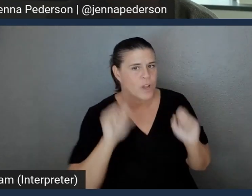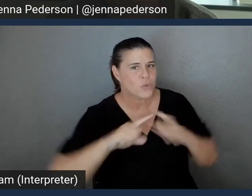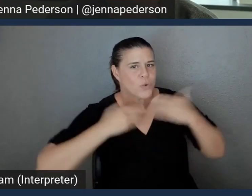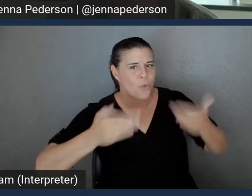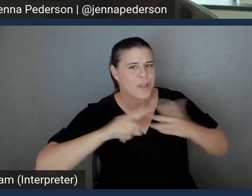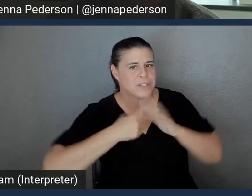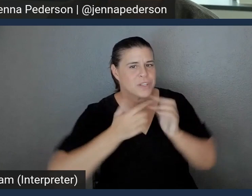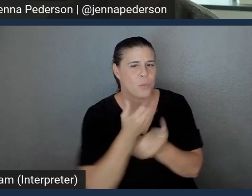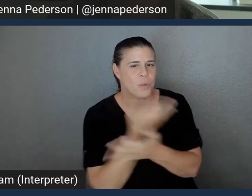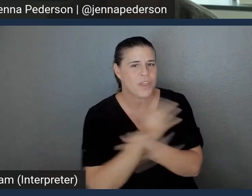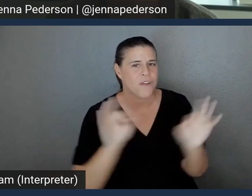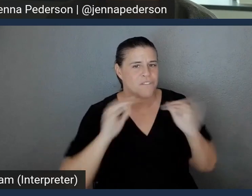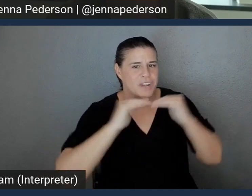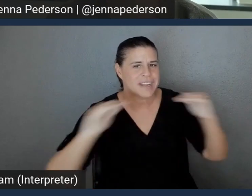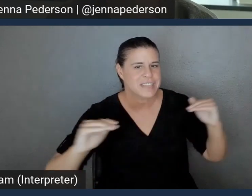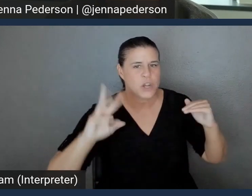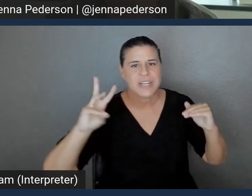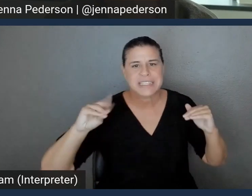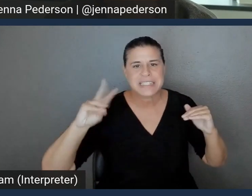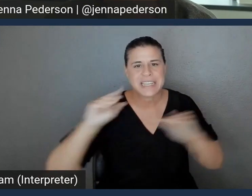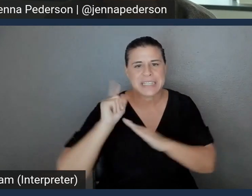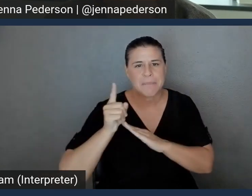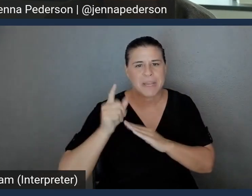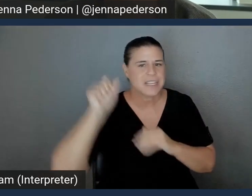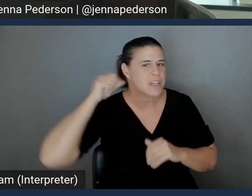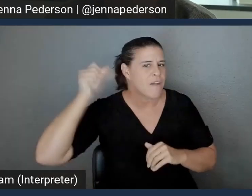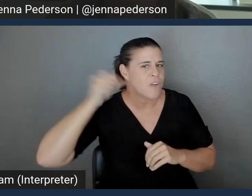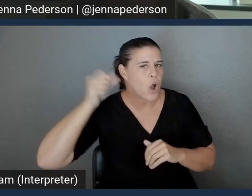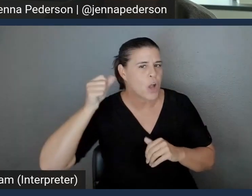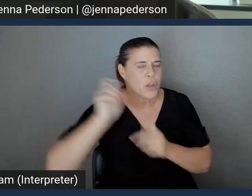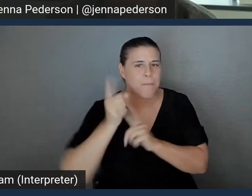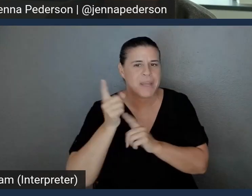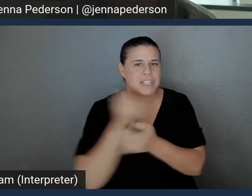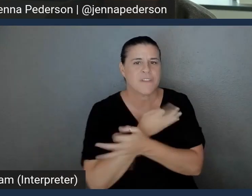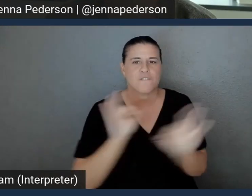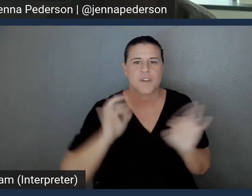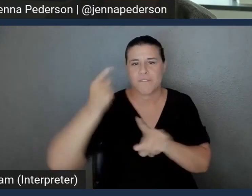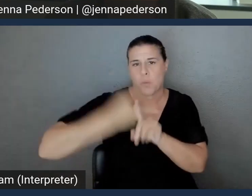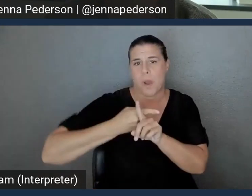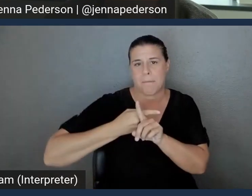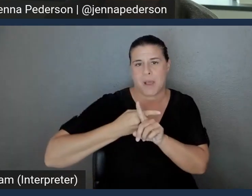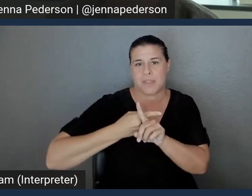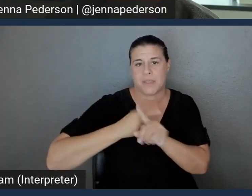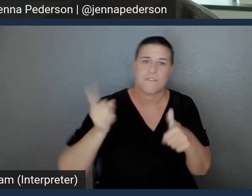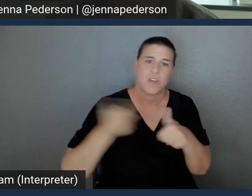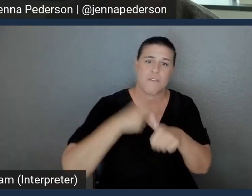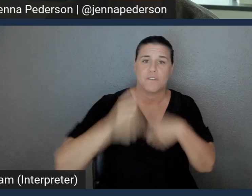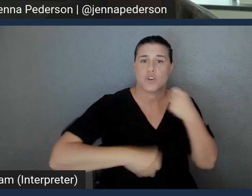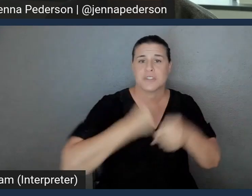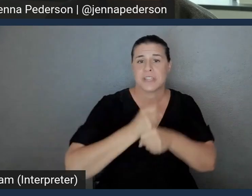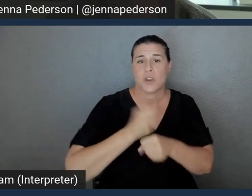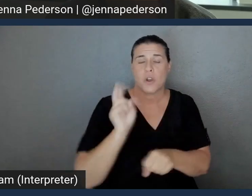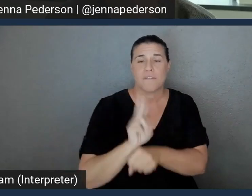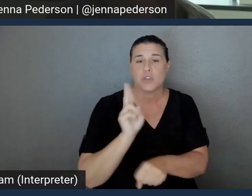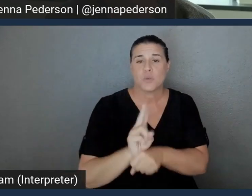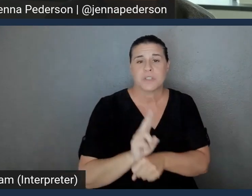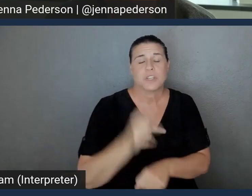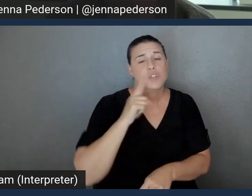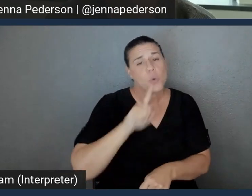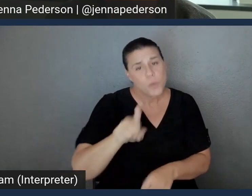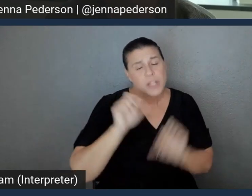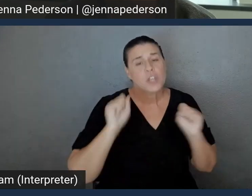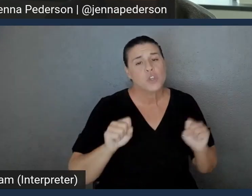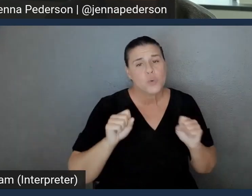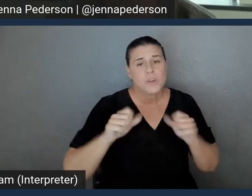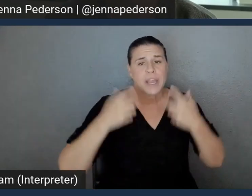with our free tier. So you get 60 minutes of audio minutes free per month for the first year of usage. So you can really go in there